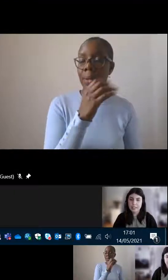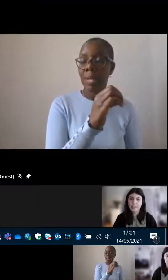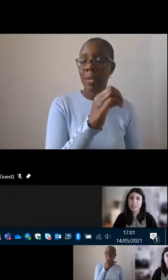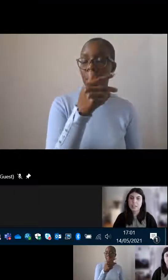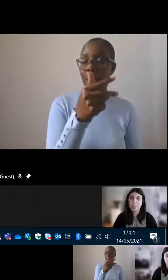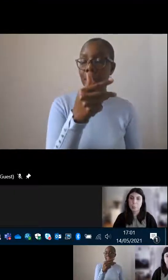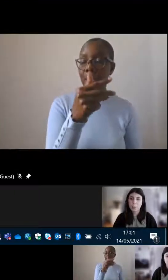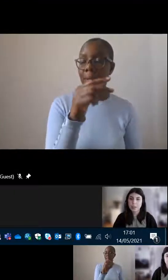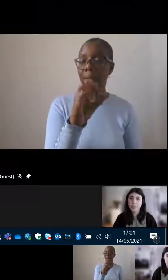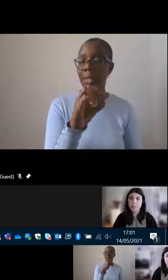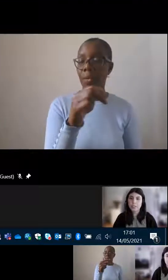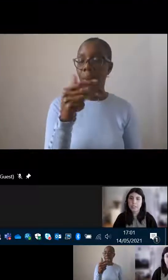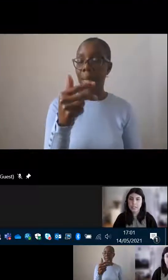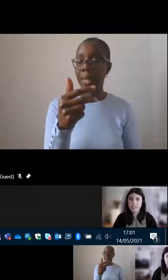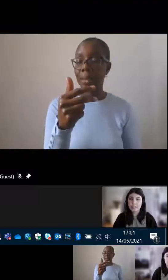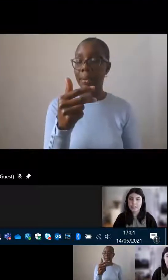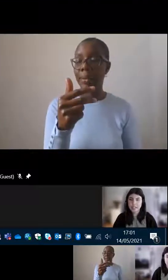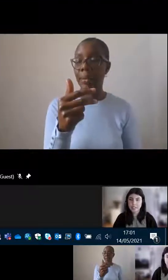0808